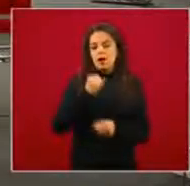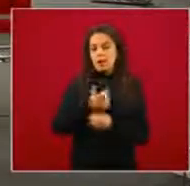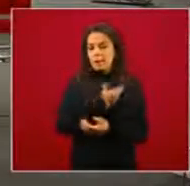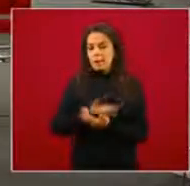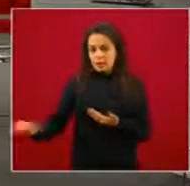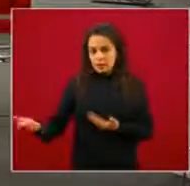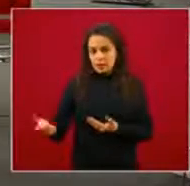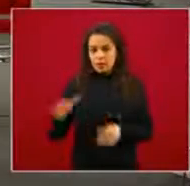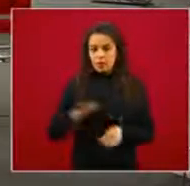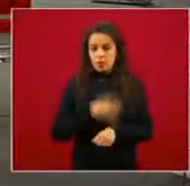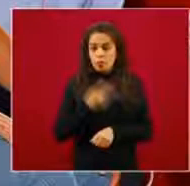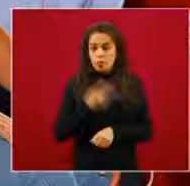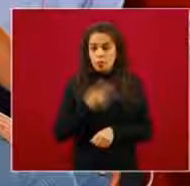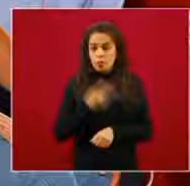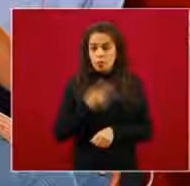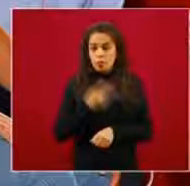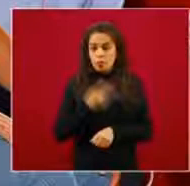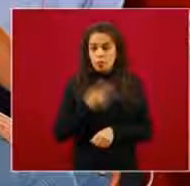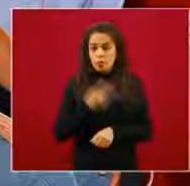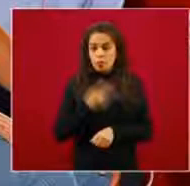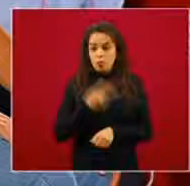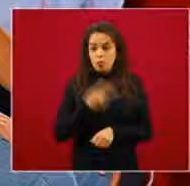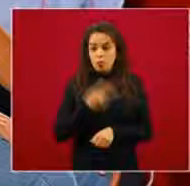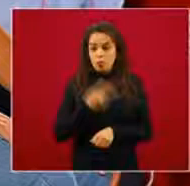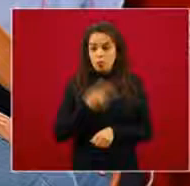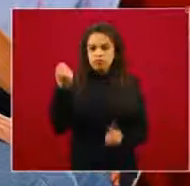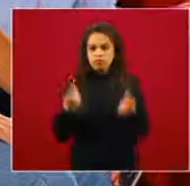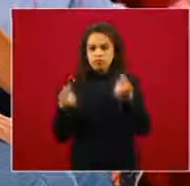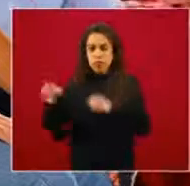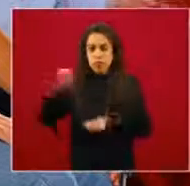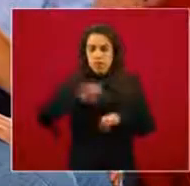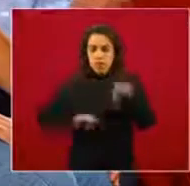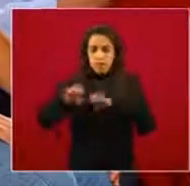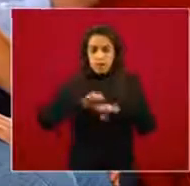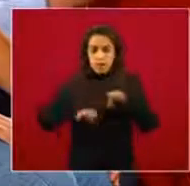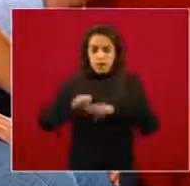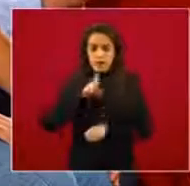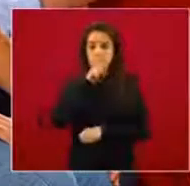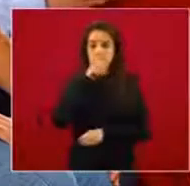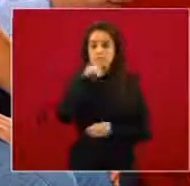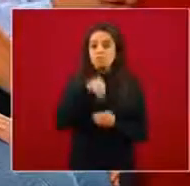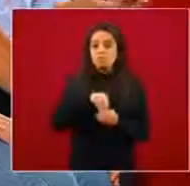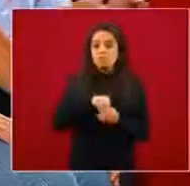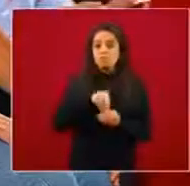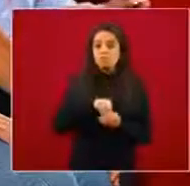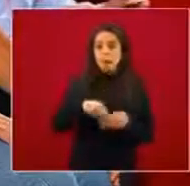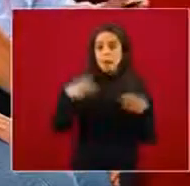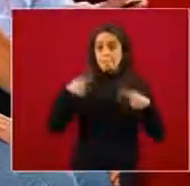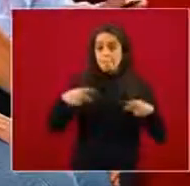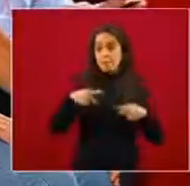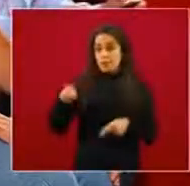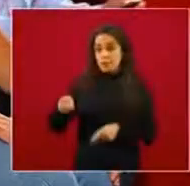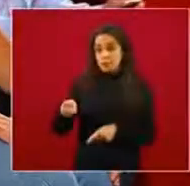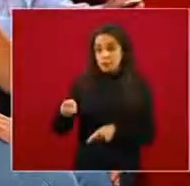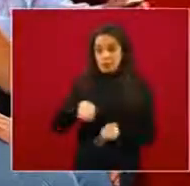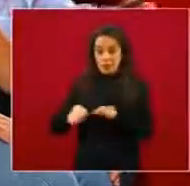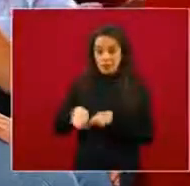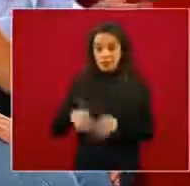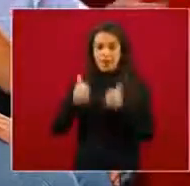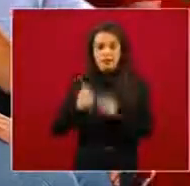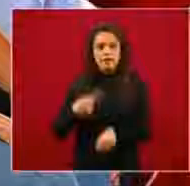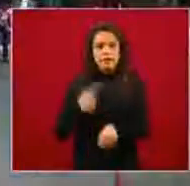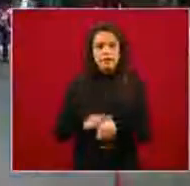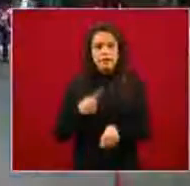disability leaves are going to be respected? We have noticed that in some cases, the companies are actually hiding that their